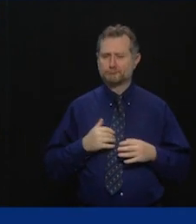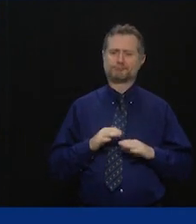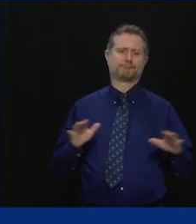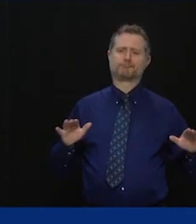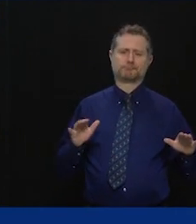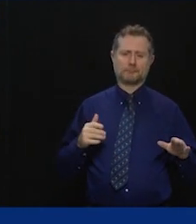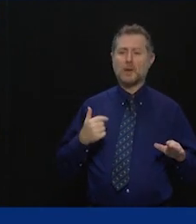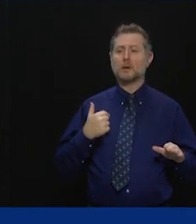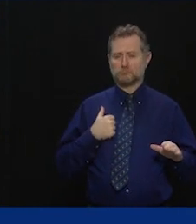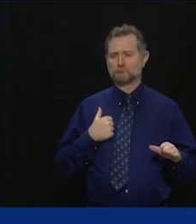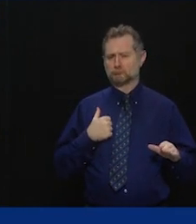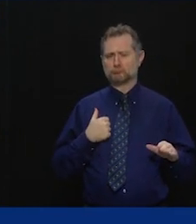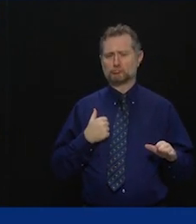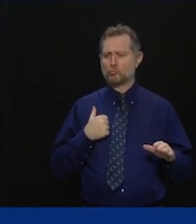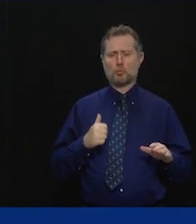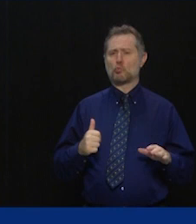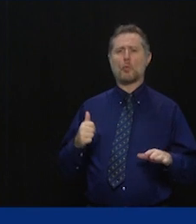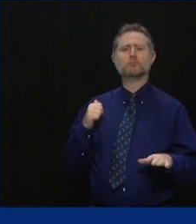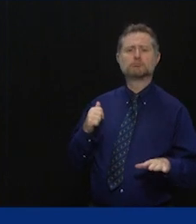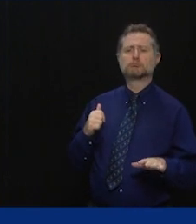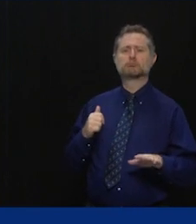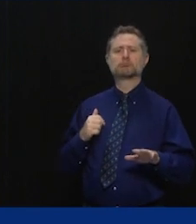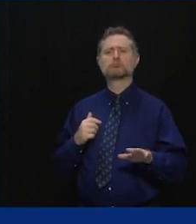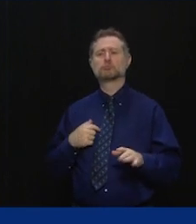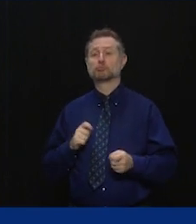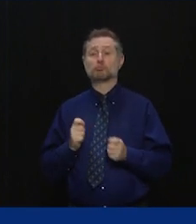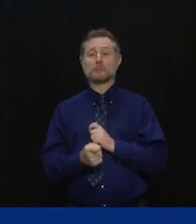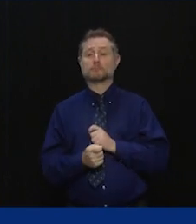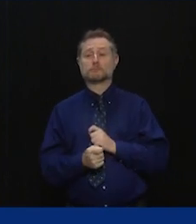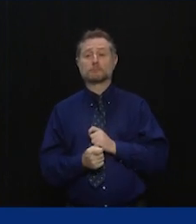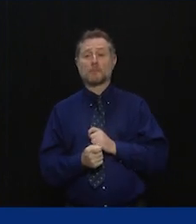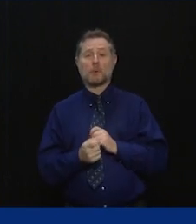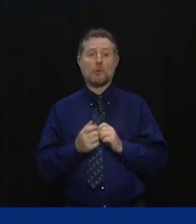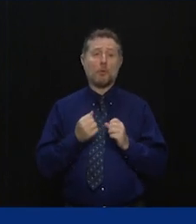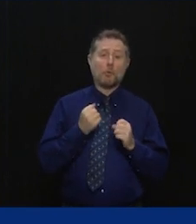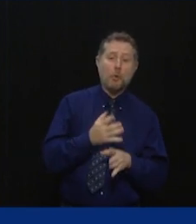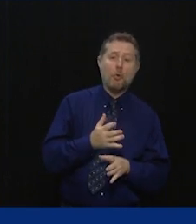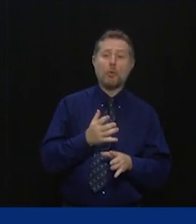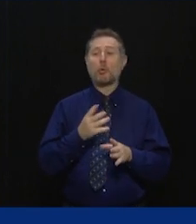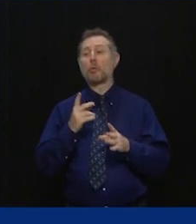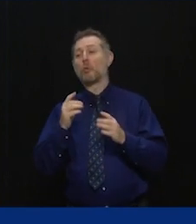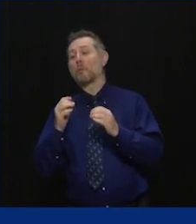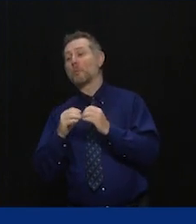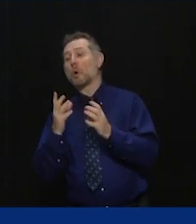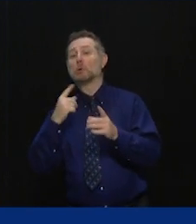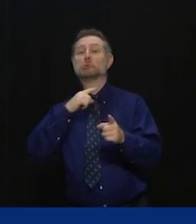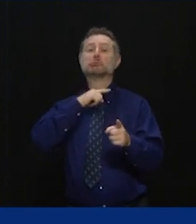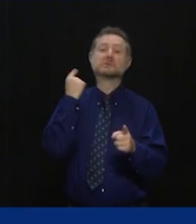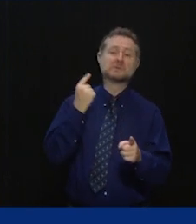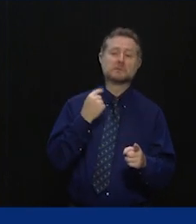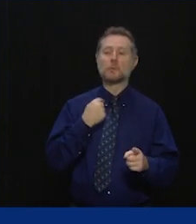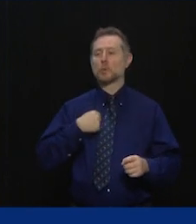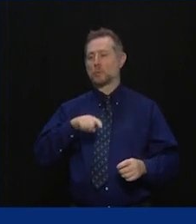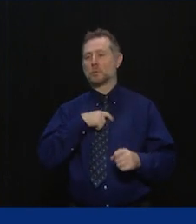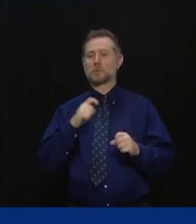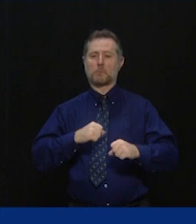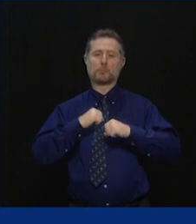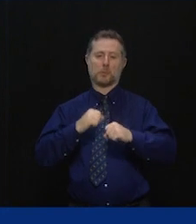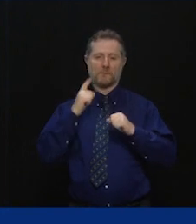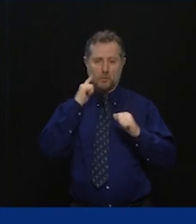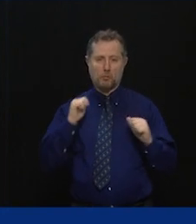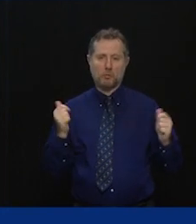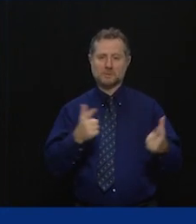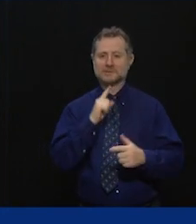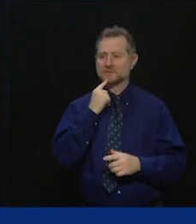do anything that'll compromise the health of the people of the state that I'm charged to protect. And I believe it's critically important for our healthcare